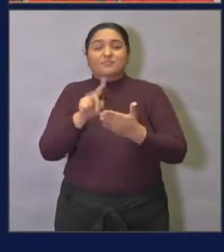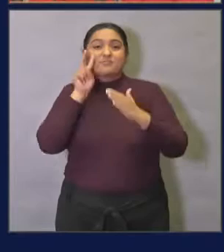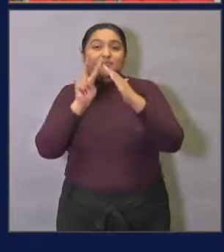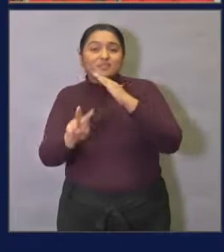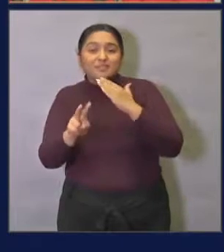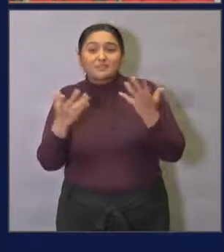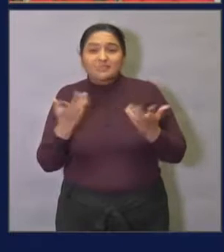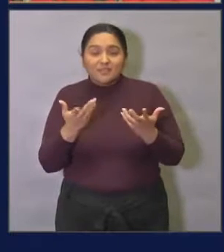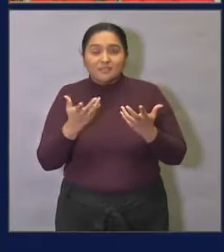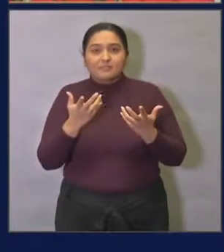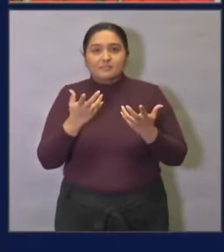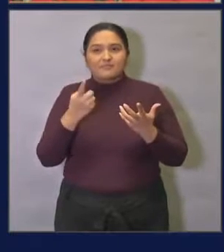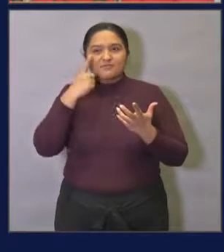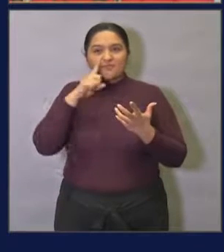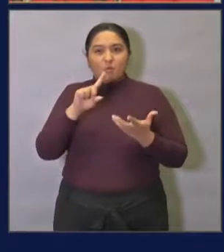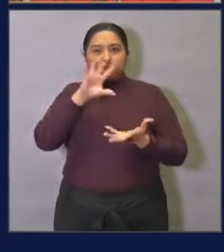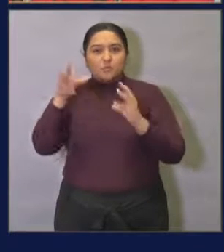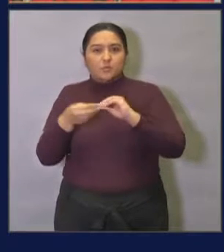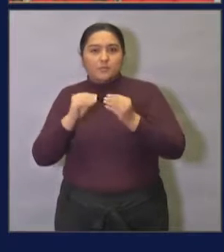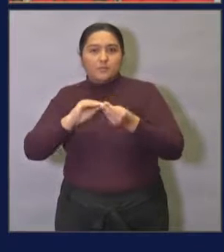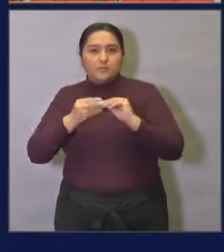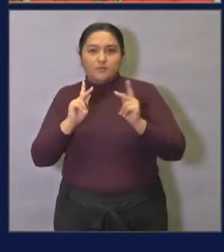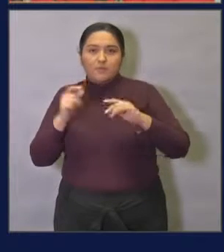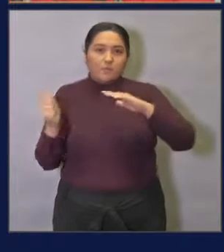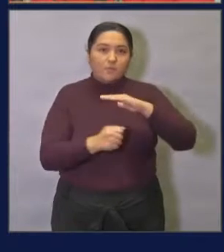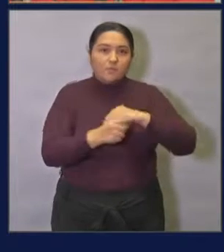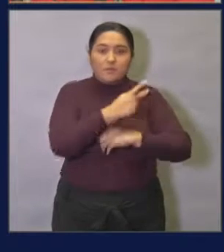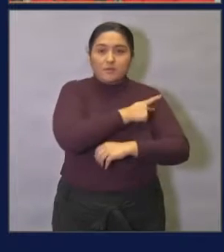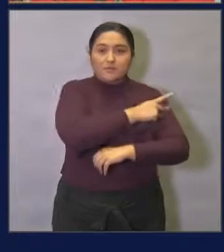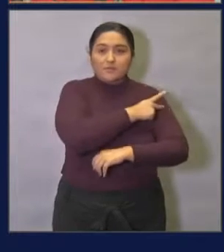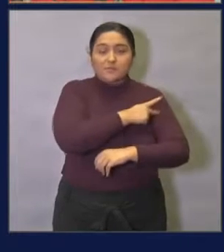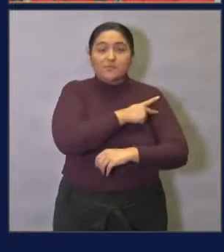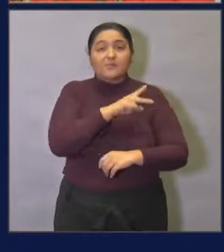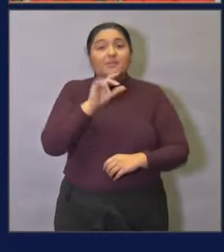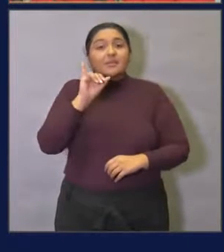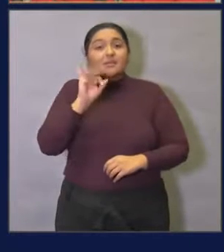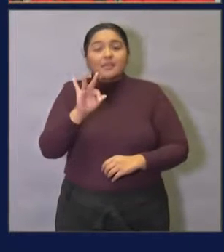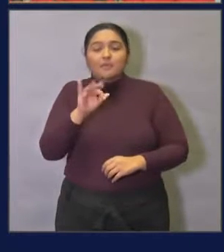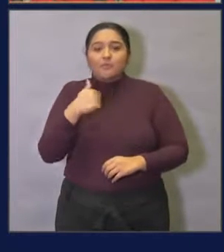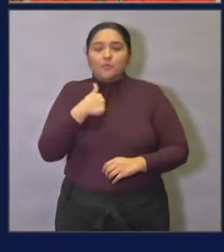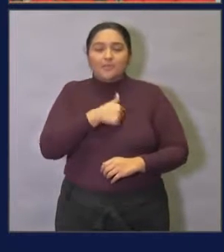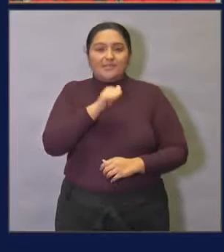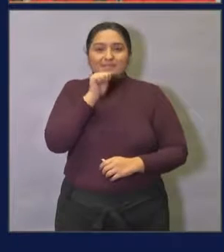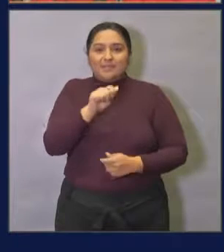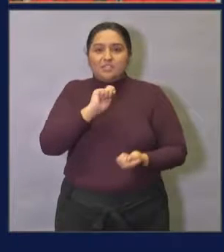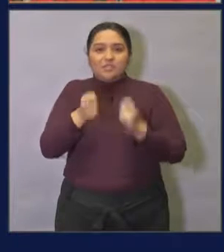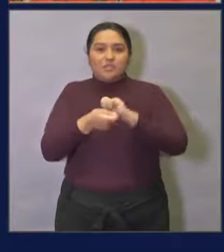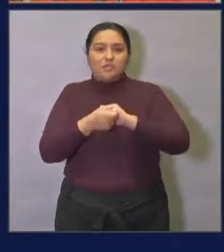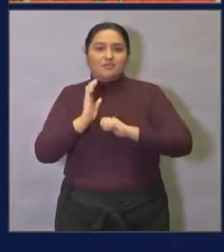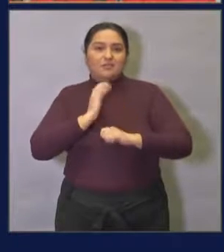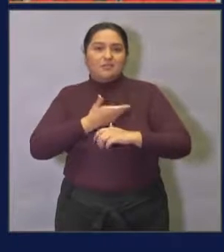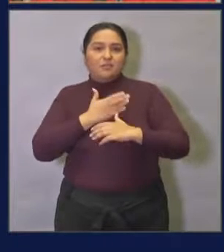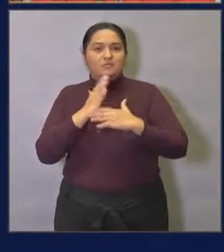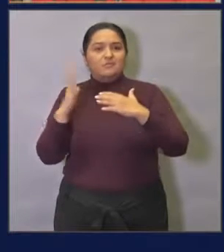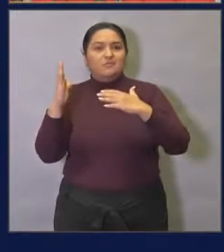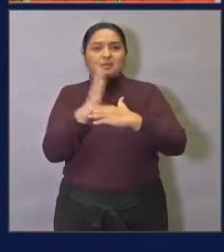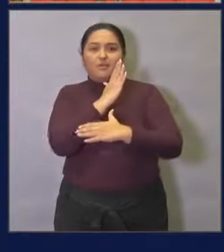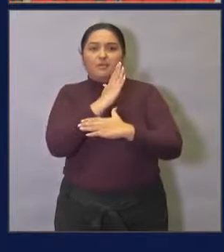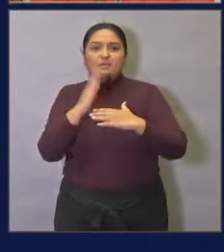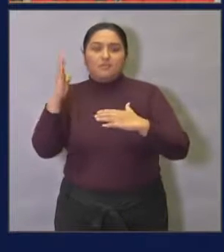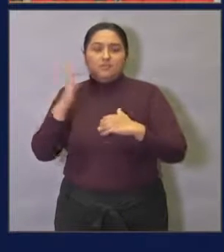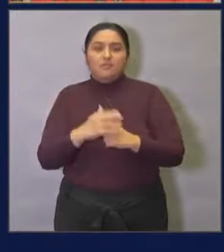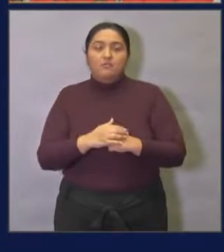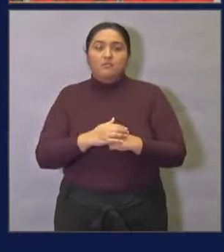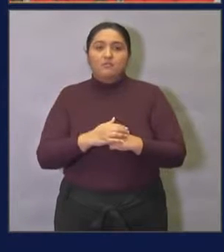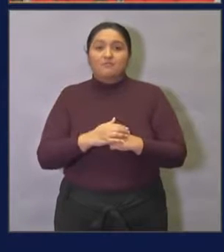of the total number of currently hospitalized patients if we didn't change the scale. And next slide. And